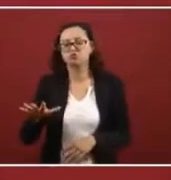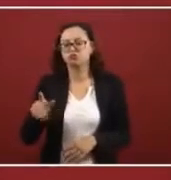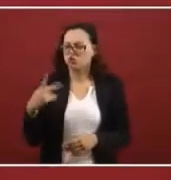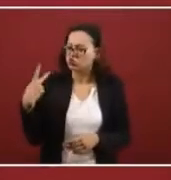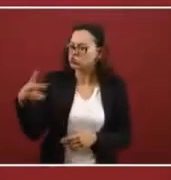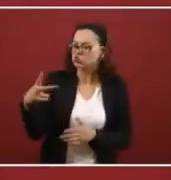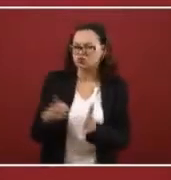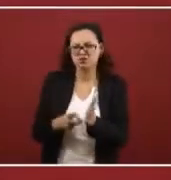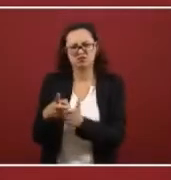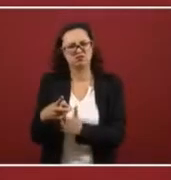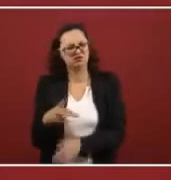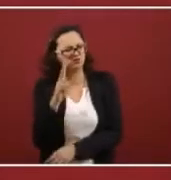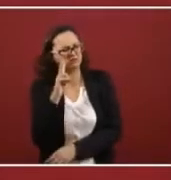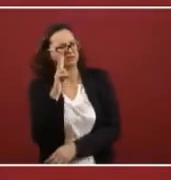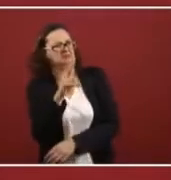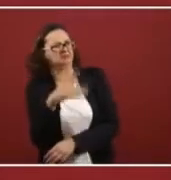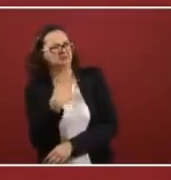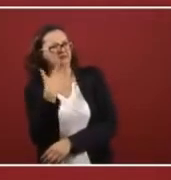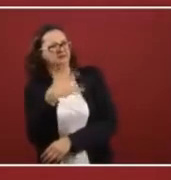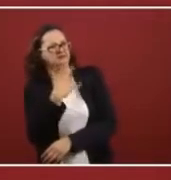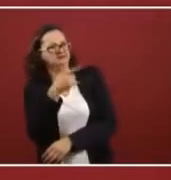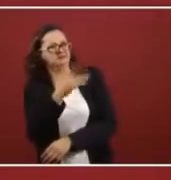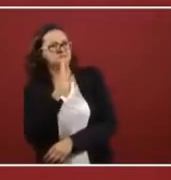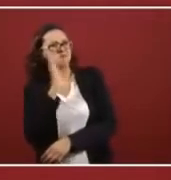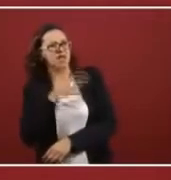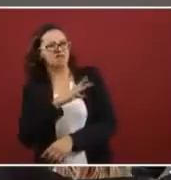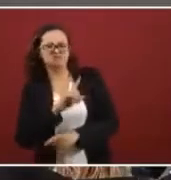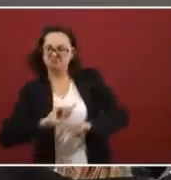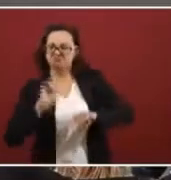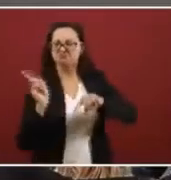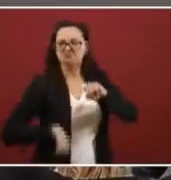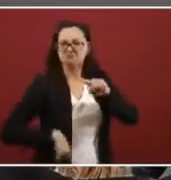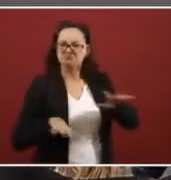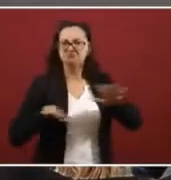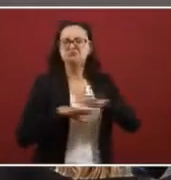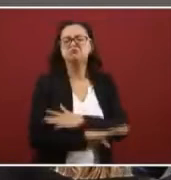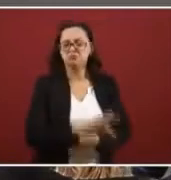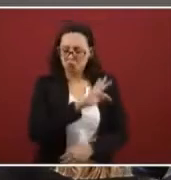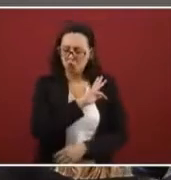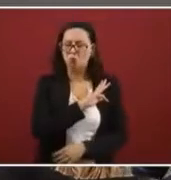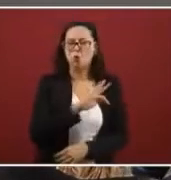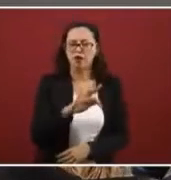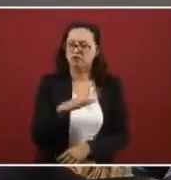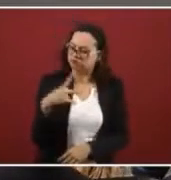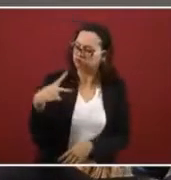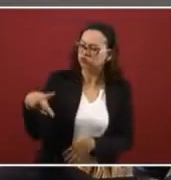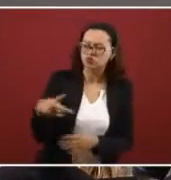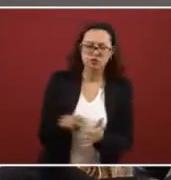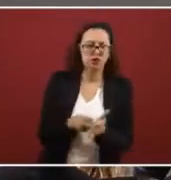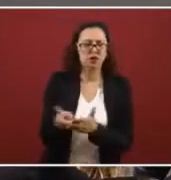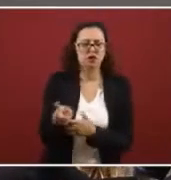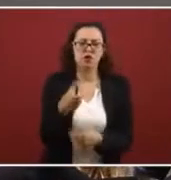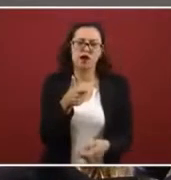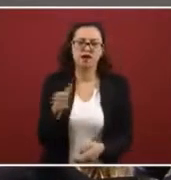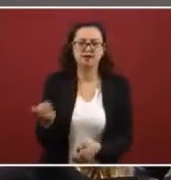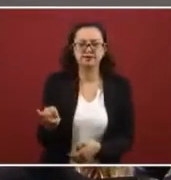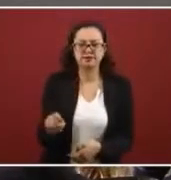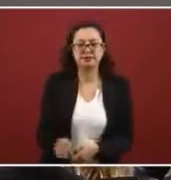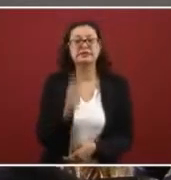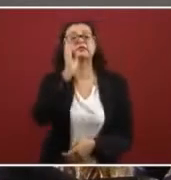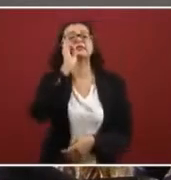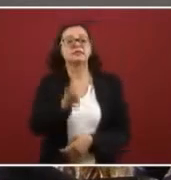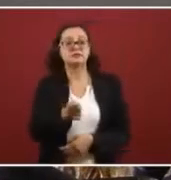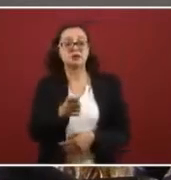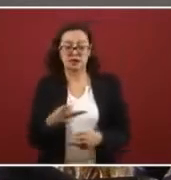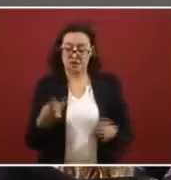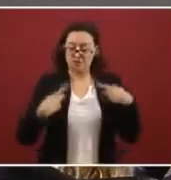have at any time forma de su gobierno, the any time to change decir, the form of government. That is to say, pone,